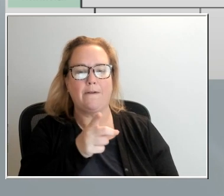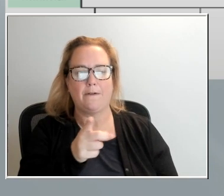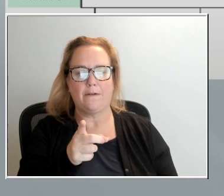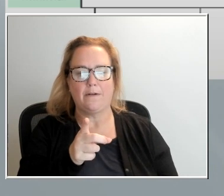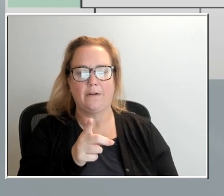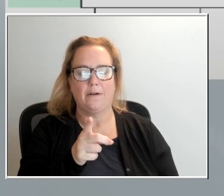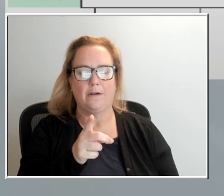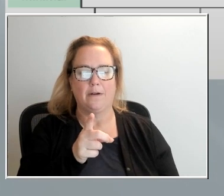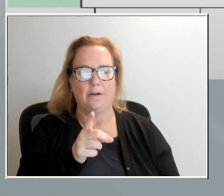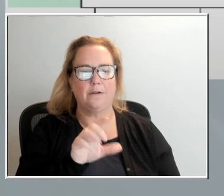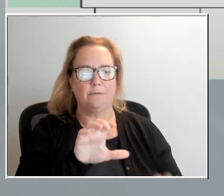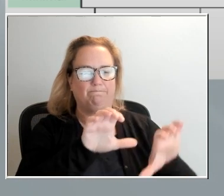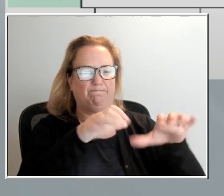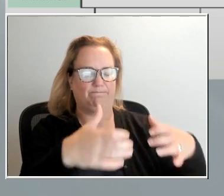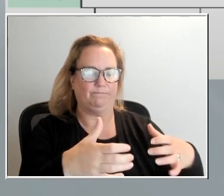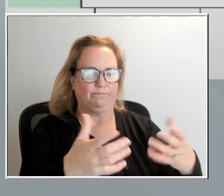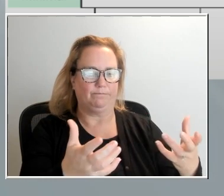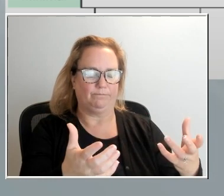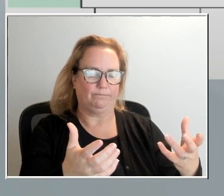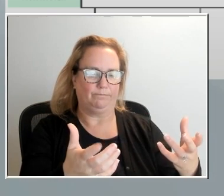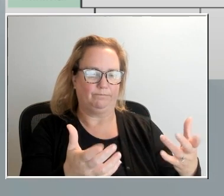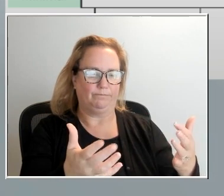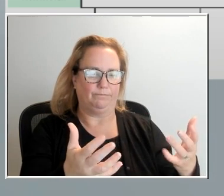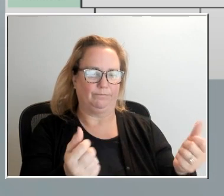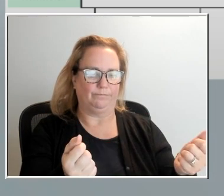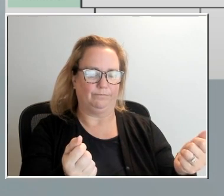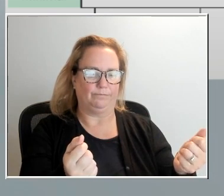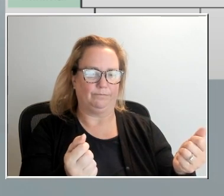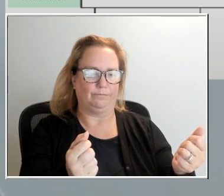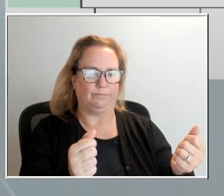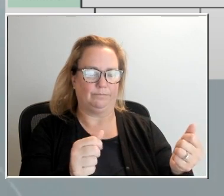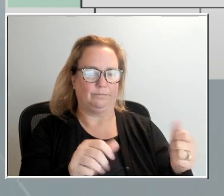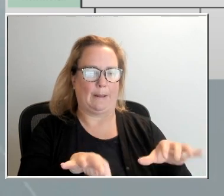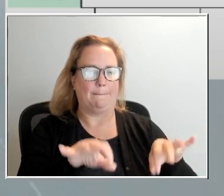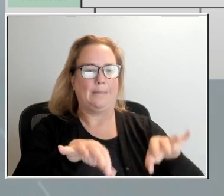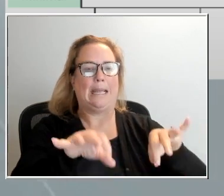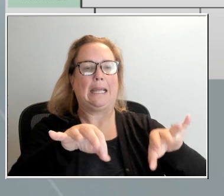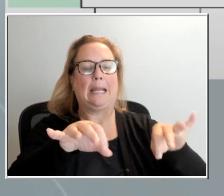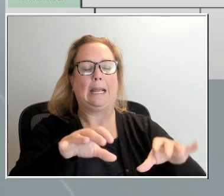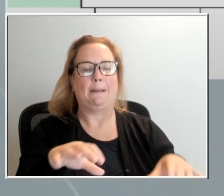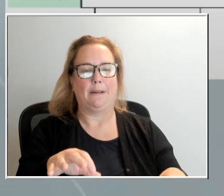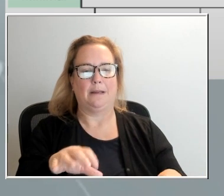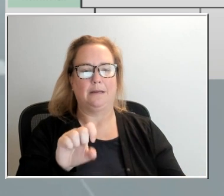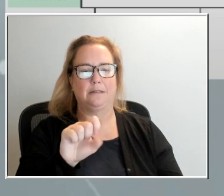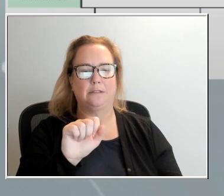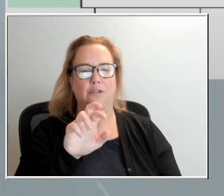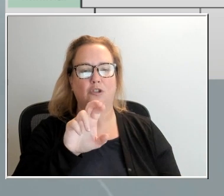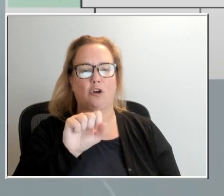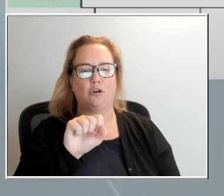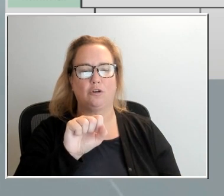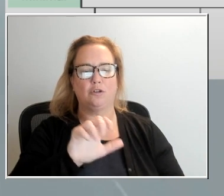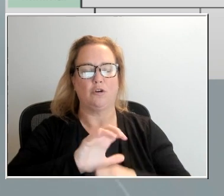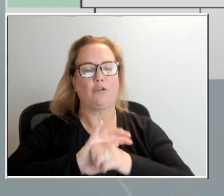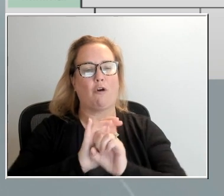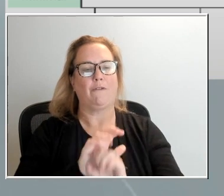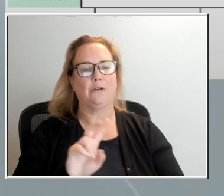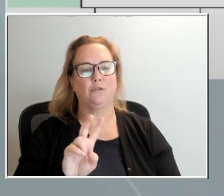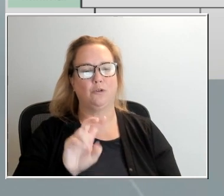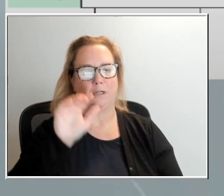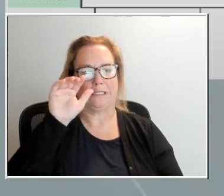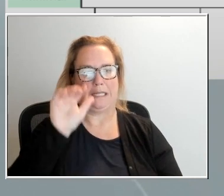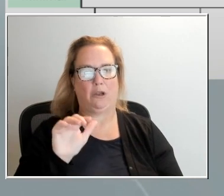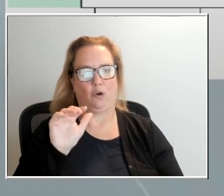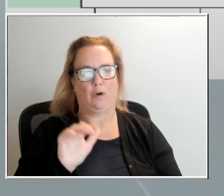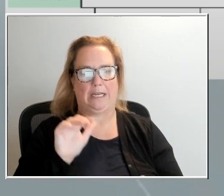isolation or picking up of the SARS-CoV-2 virus is decreased.